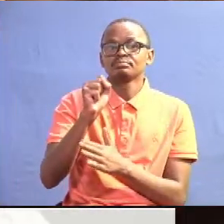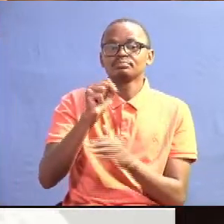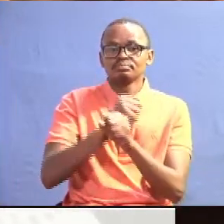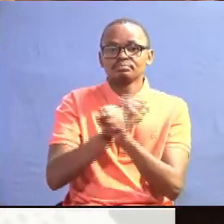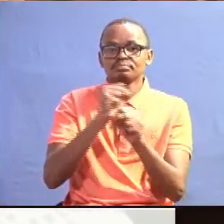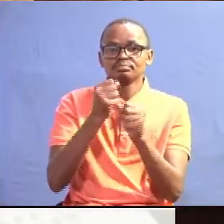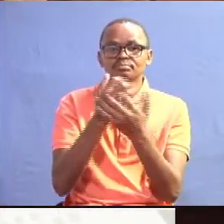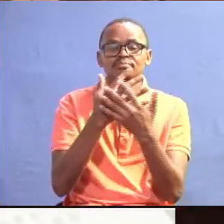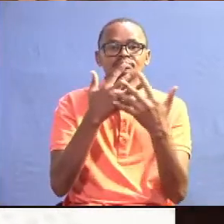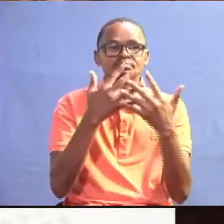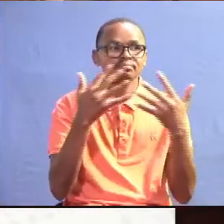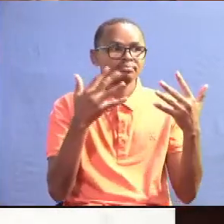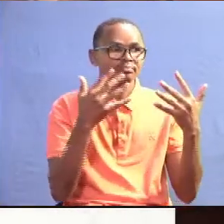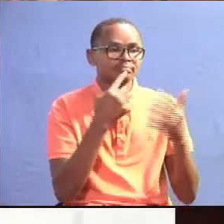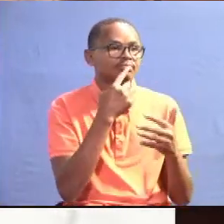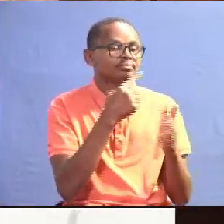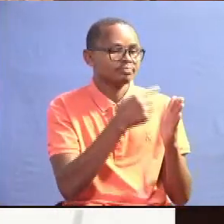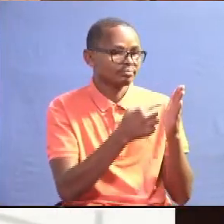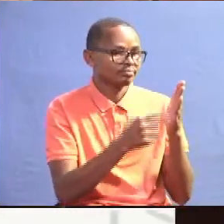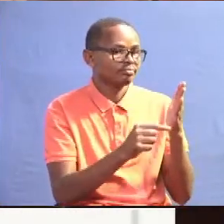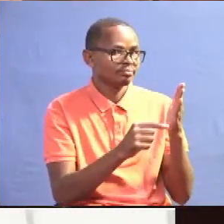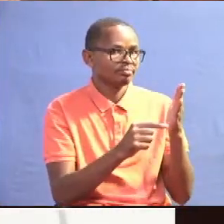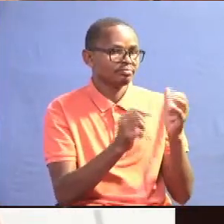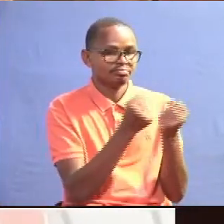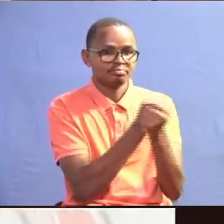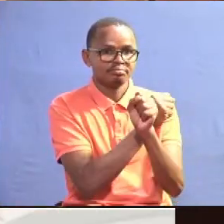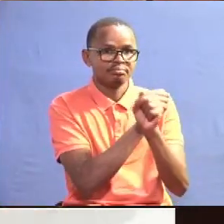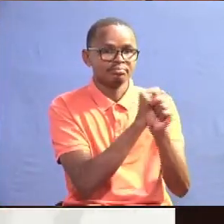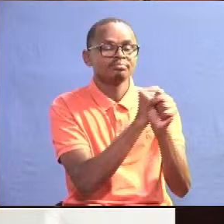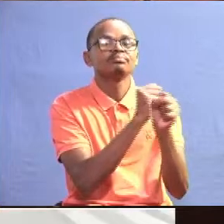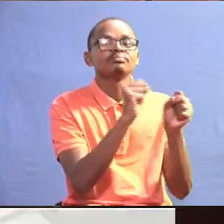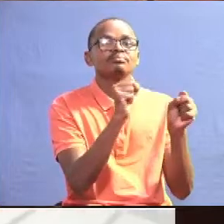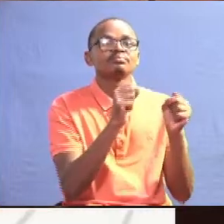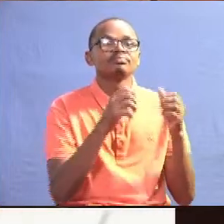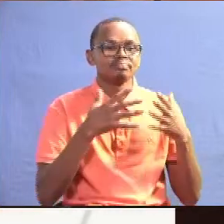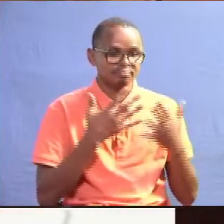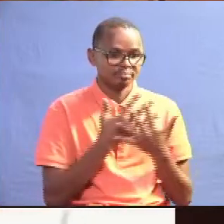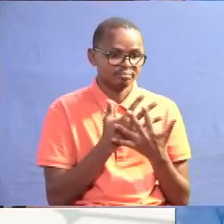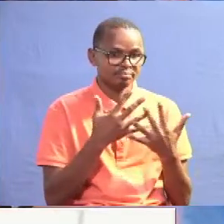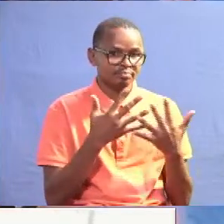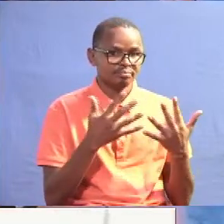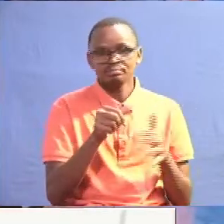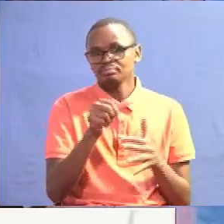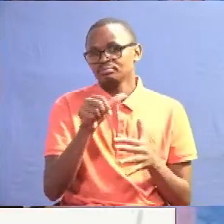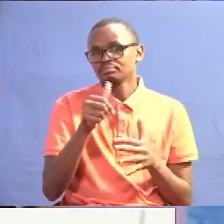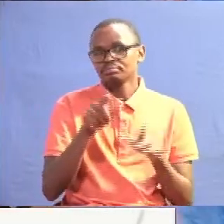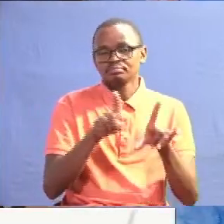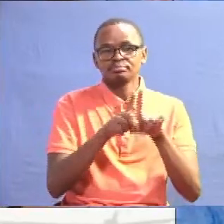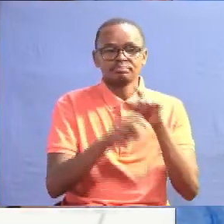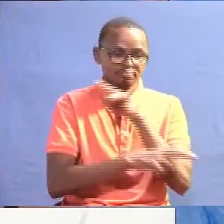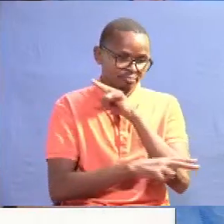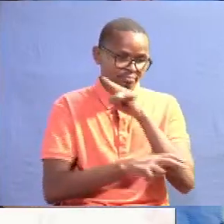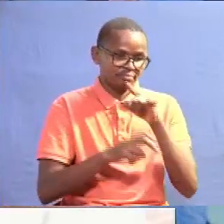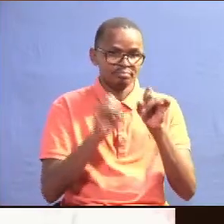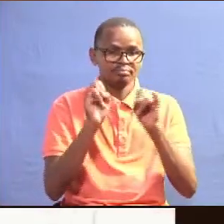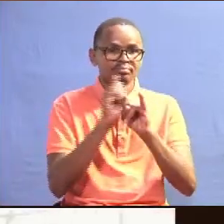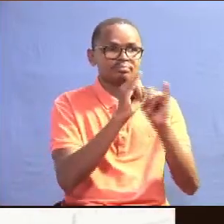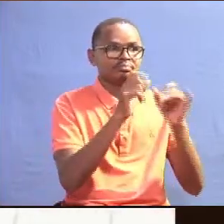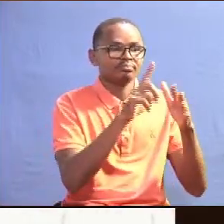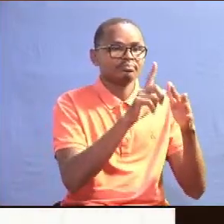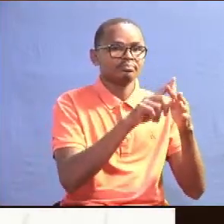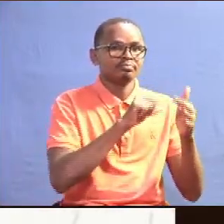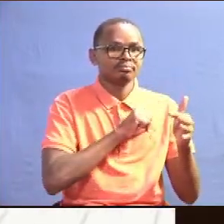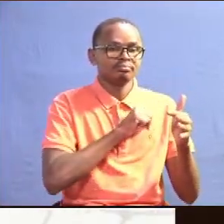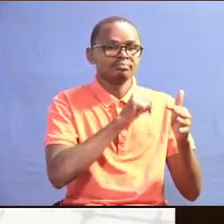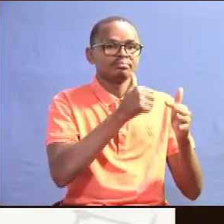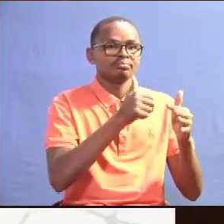his items. The victim said they were unable to salvage their belongings, while some of them were also stolen by some individuals who took advantage